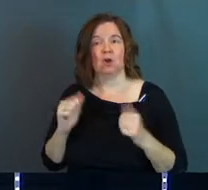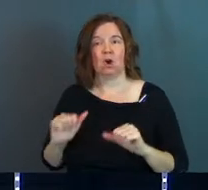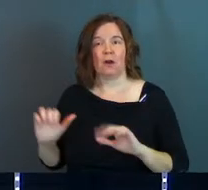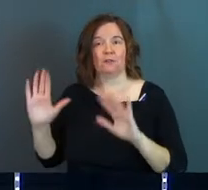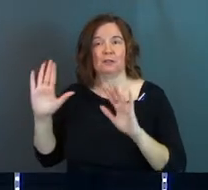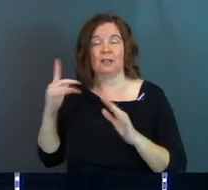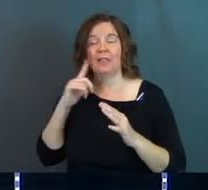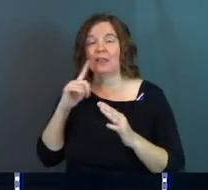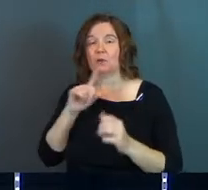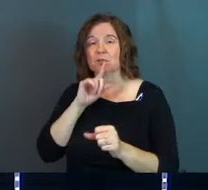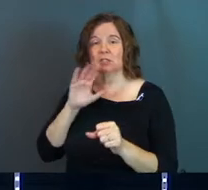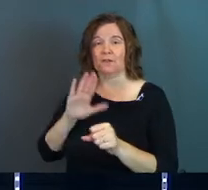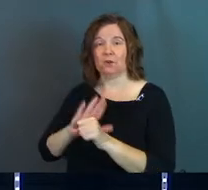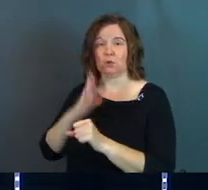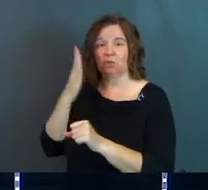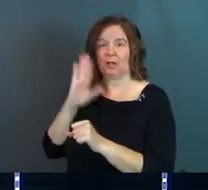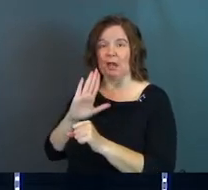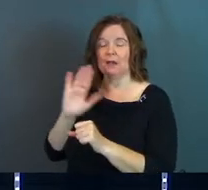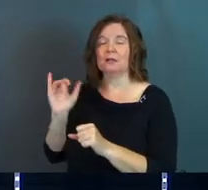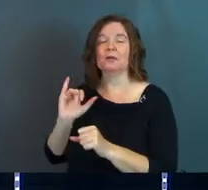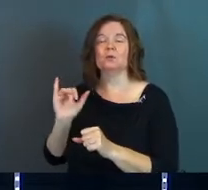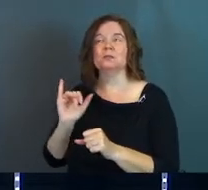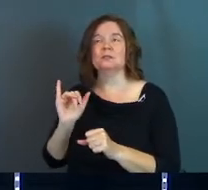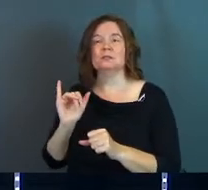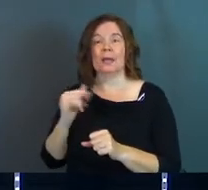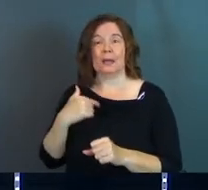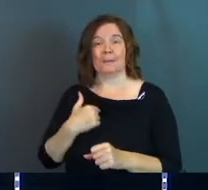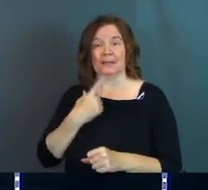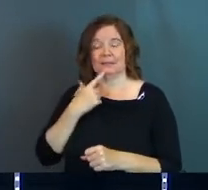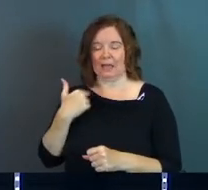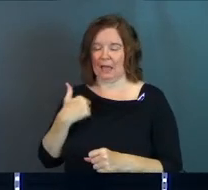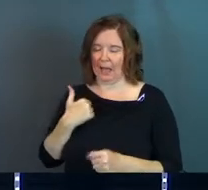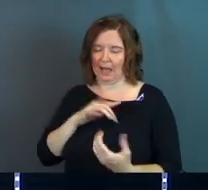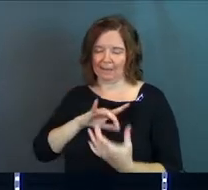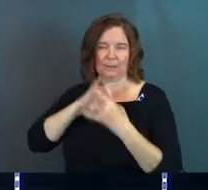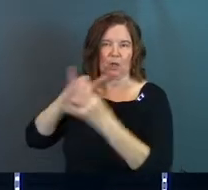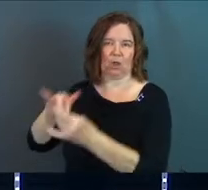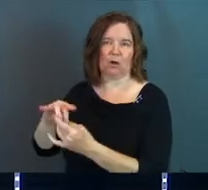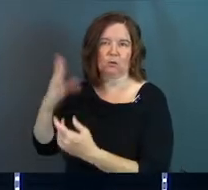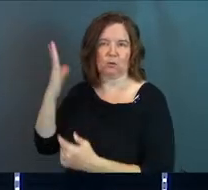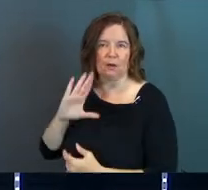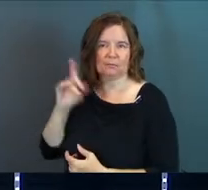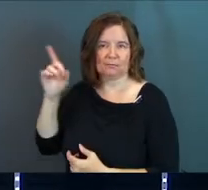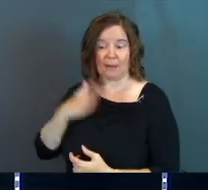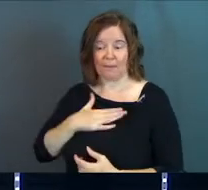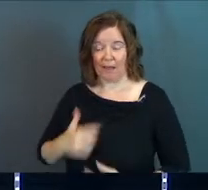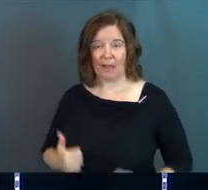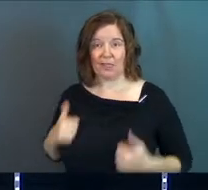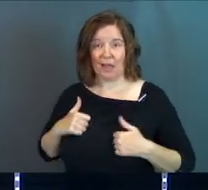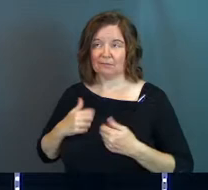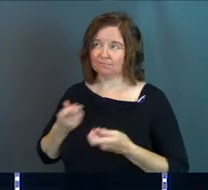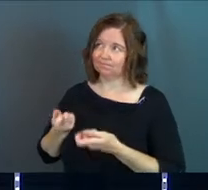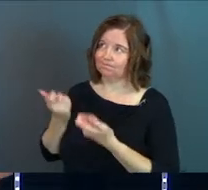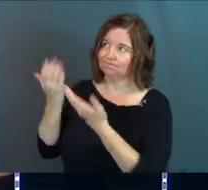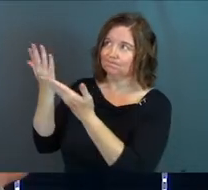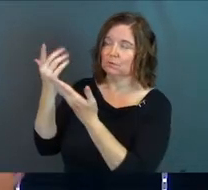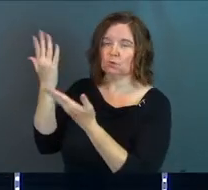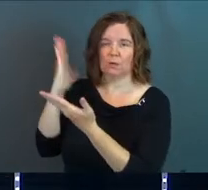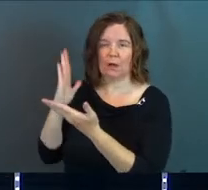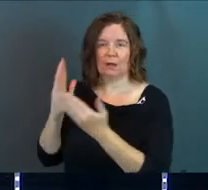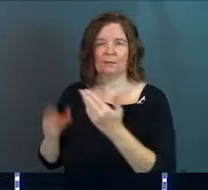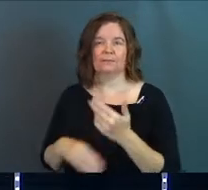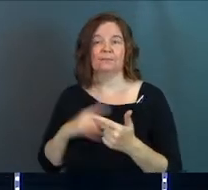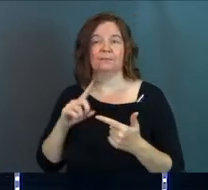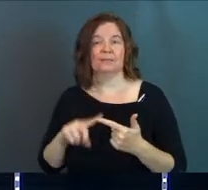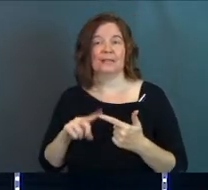was devotion to God. It was me saying, I belong to God. My life belongs to God. Next one